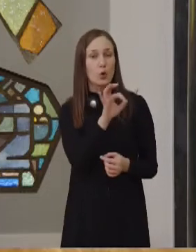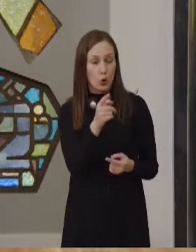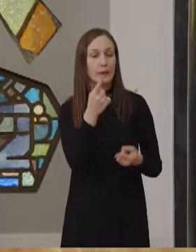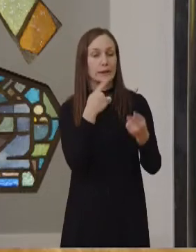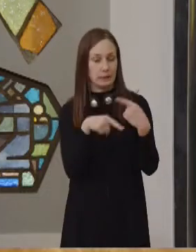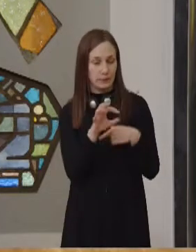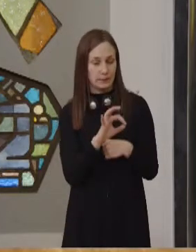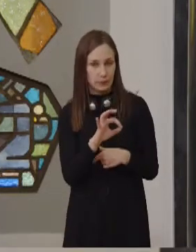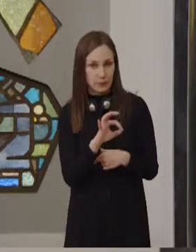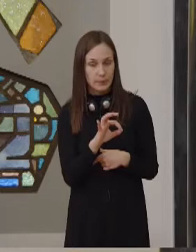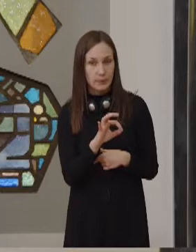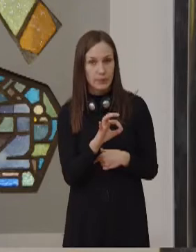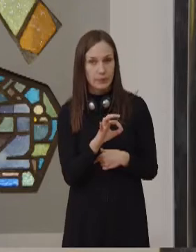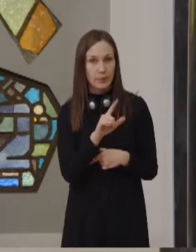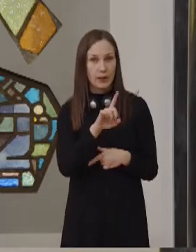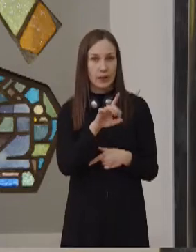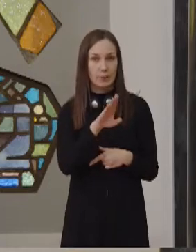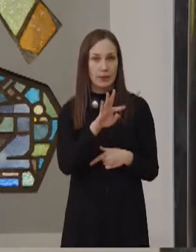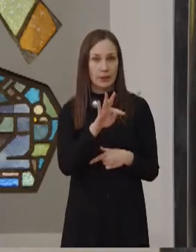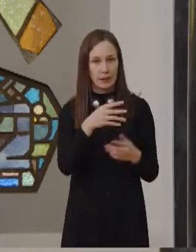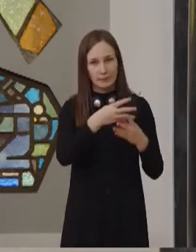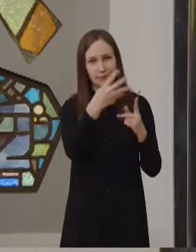correct option I should choose.